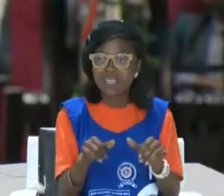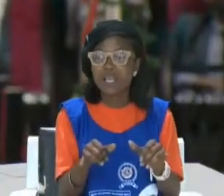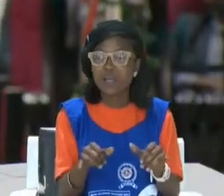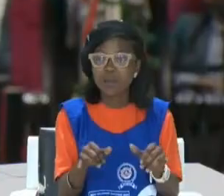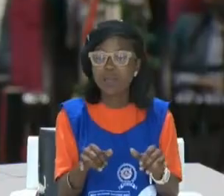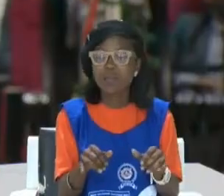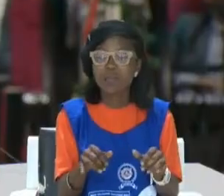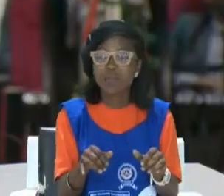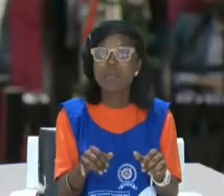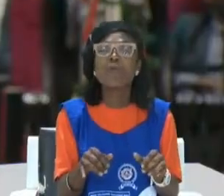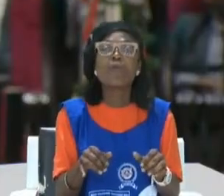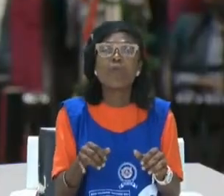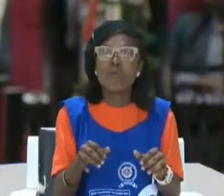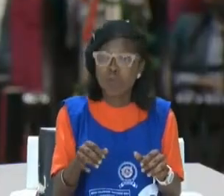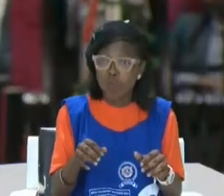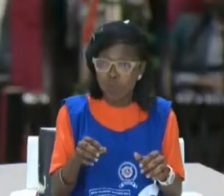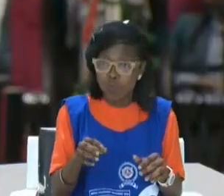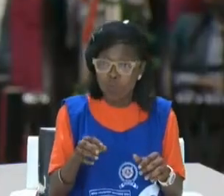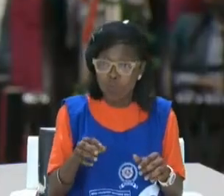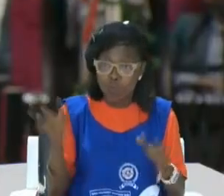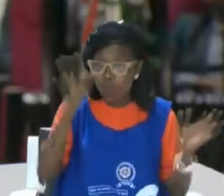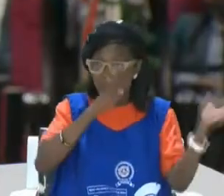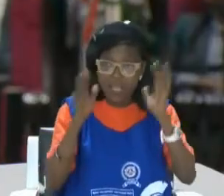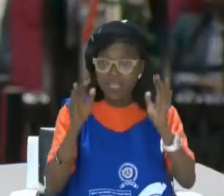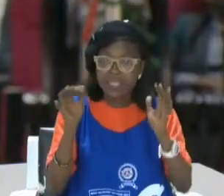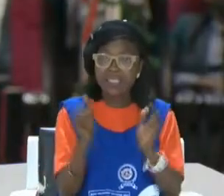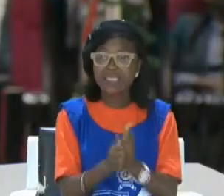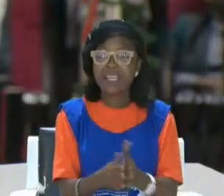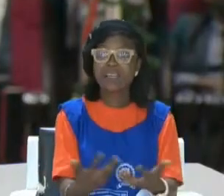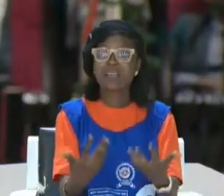drowned the army of Pharaoh.